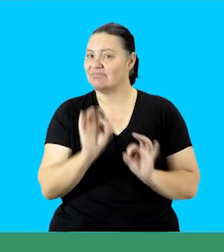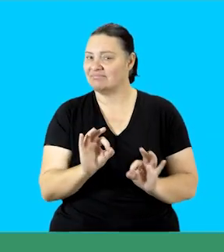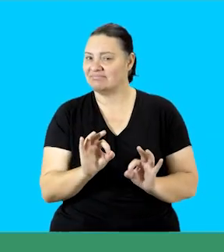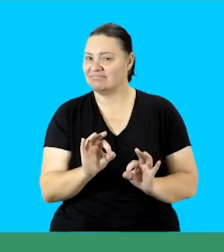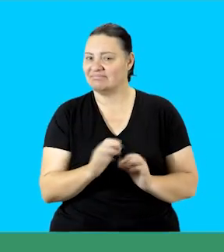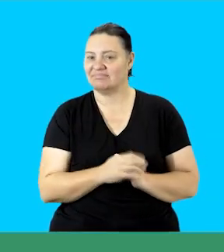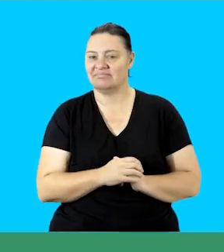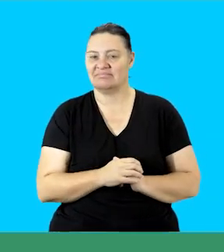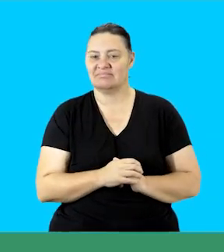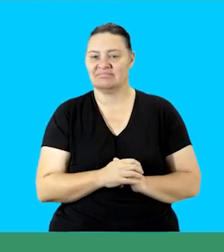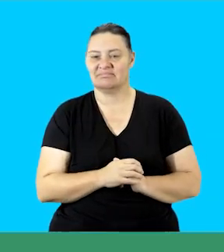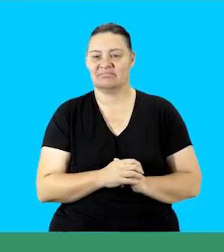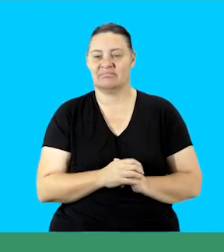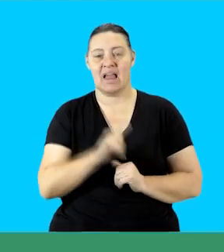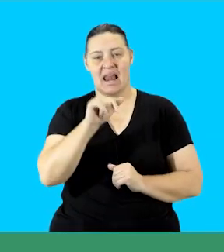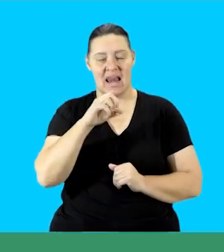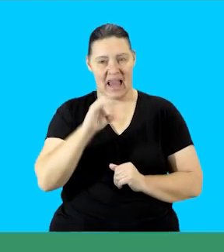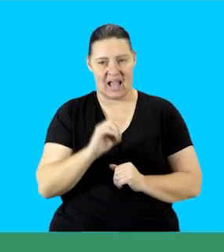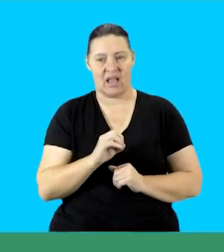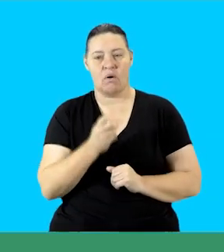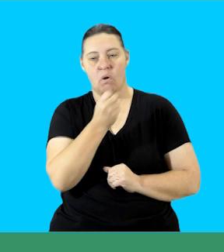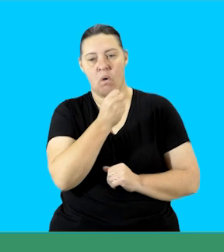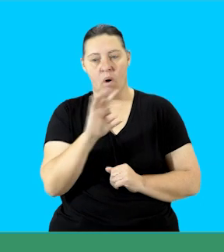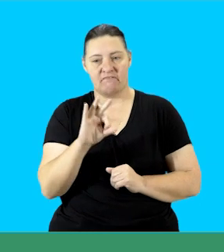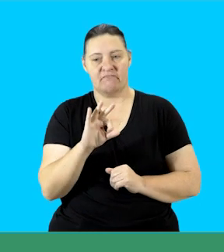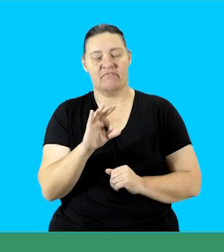correct answer for this statement.